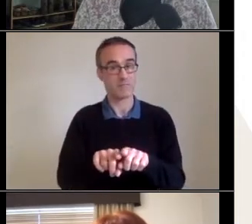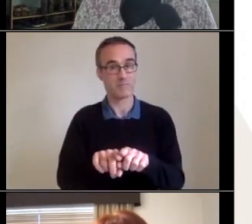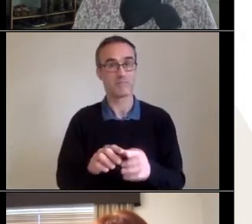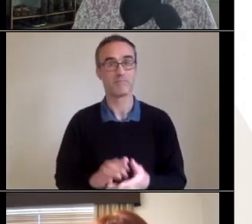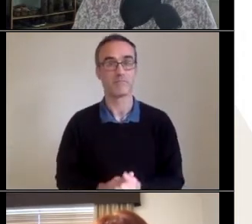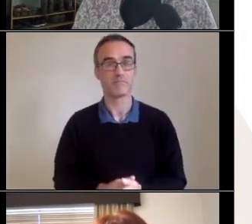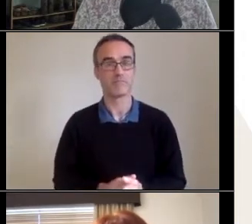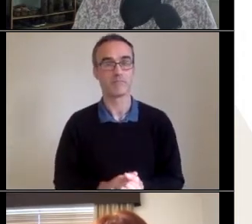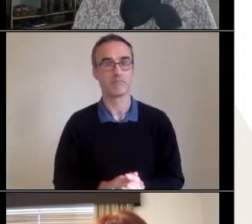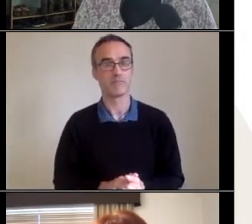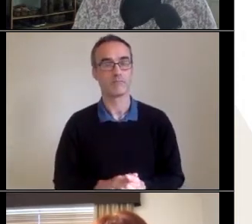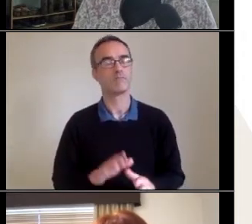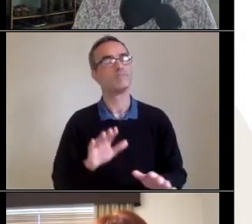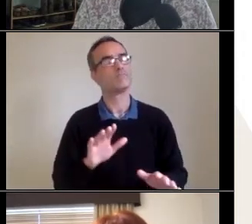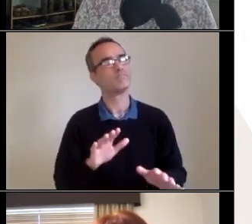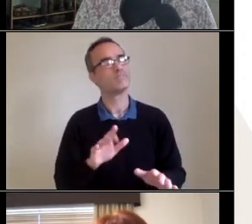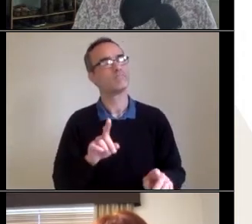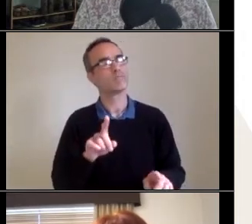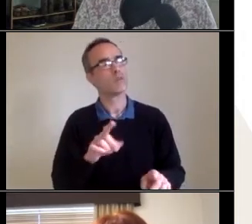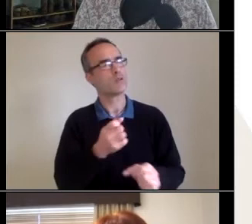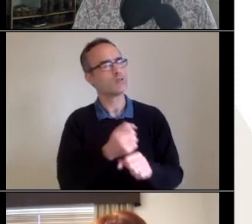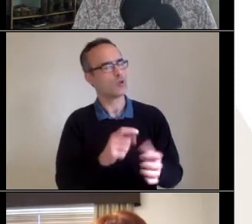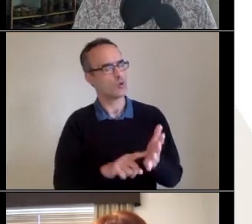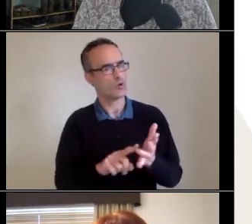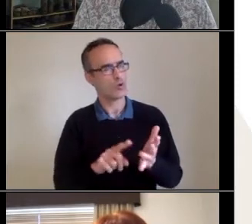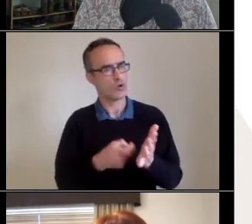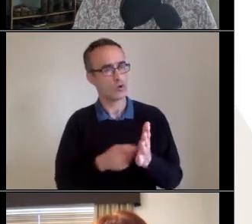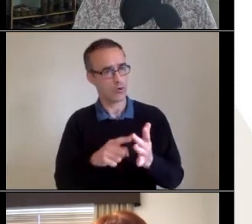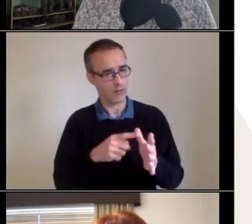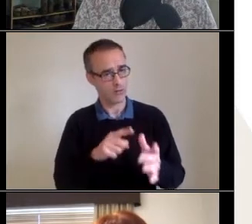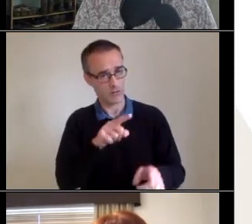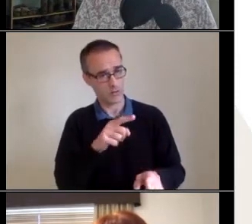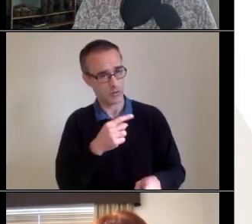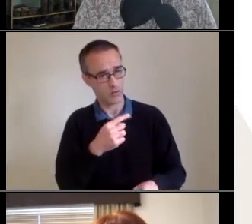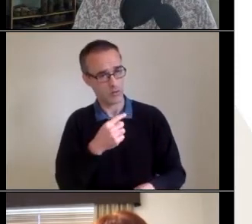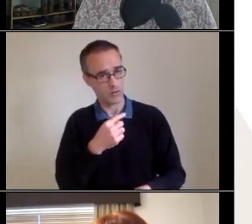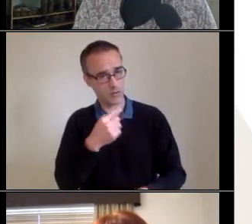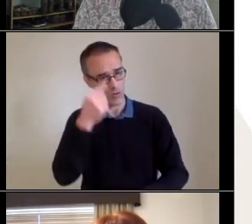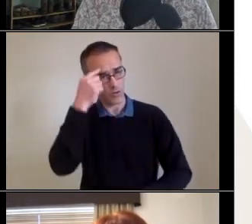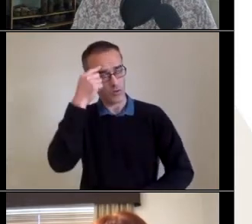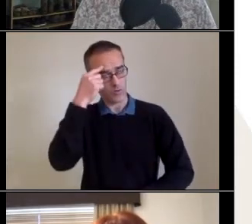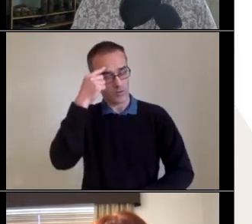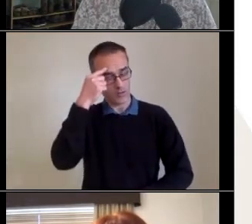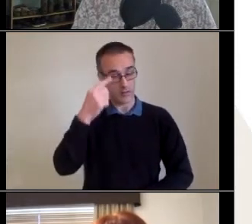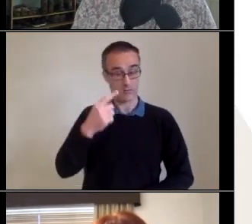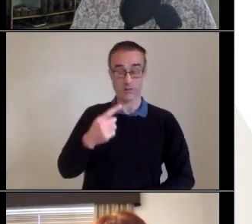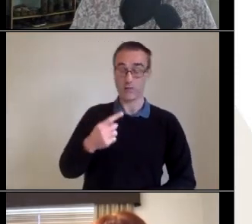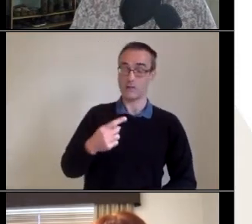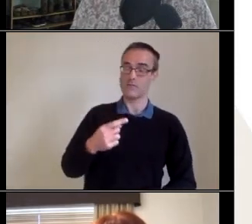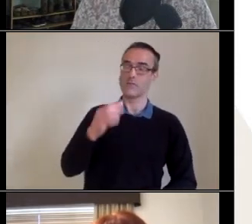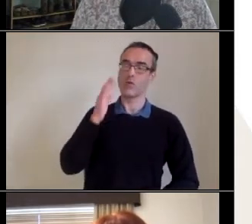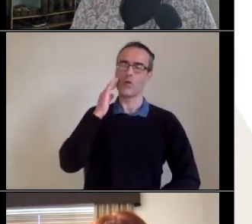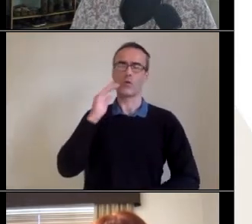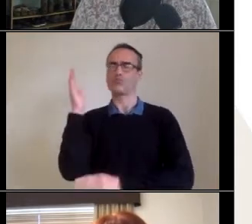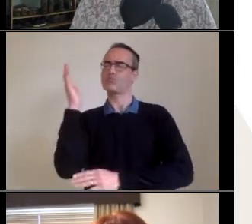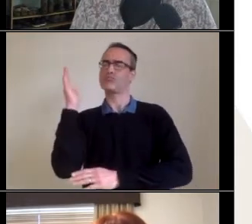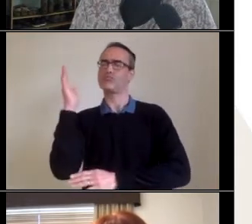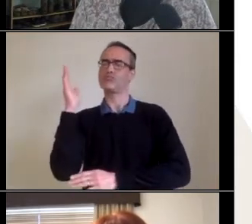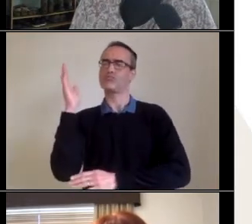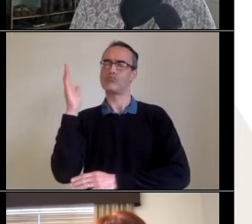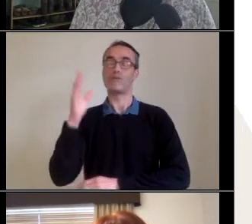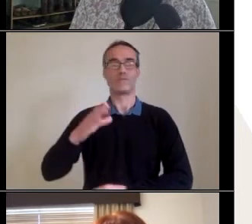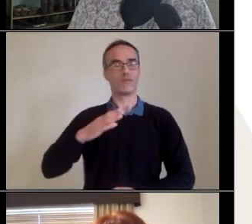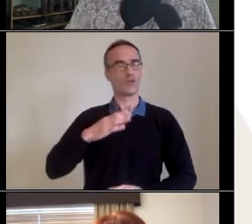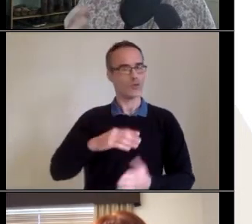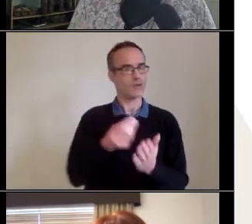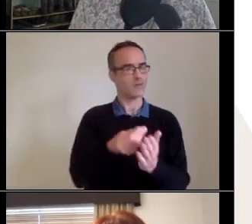So it sounds like you're saying that essentially we should put our money where our mouth is, and it is great to convince governments